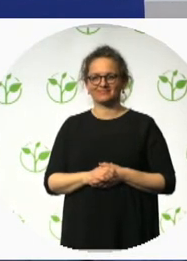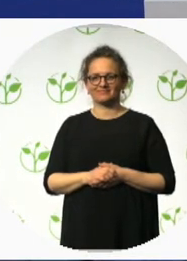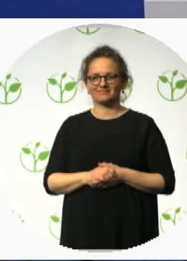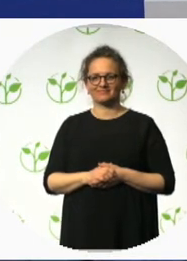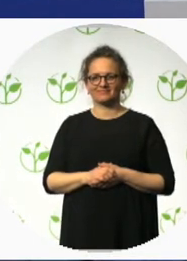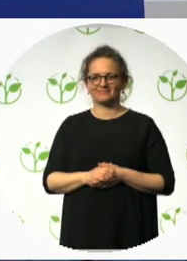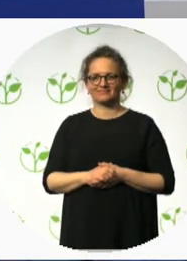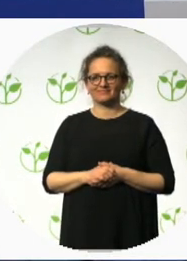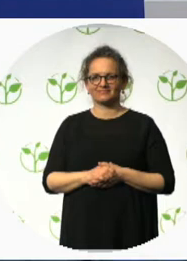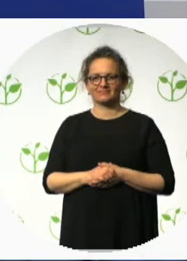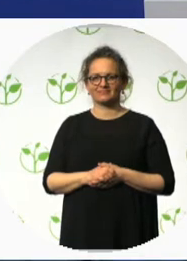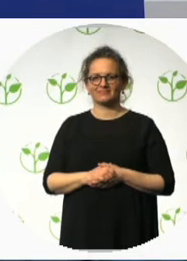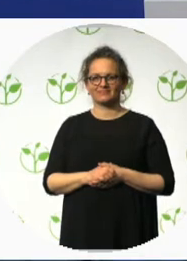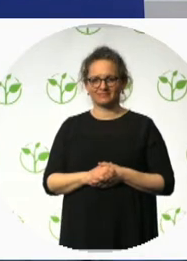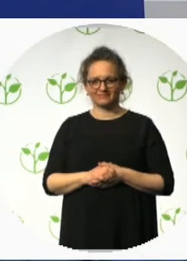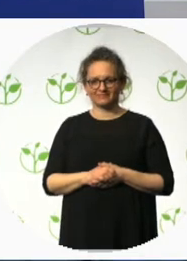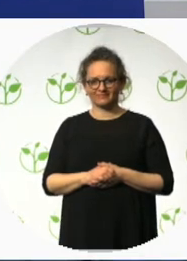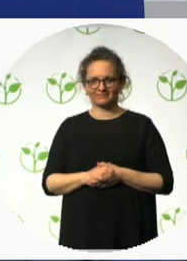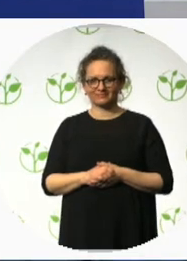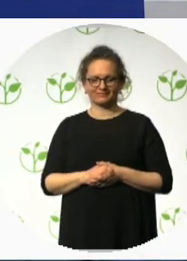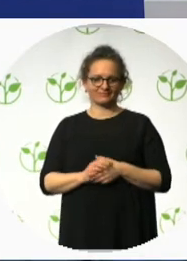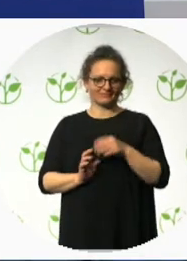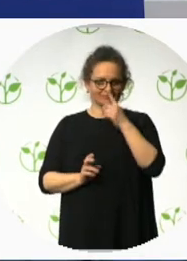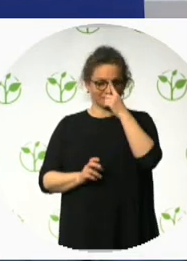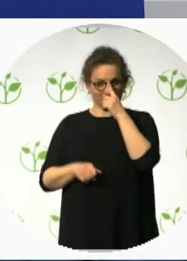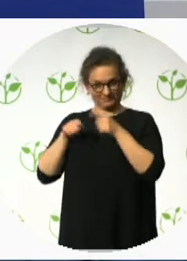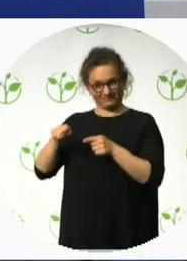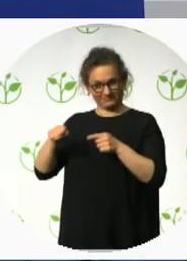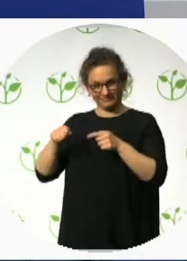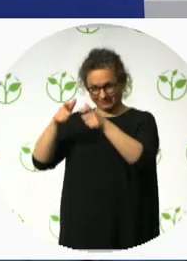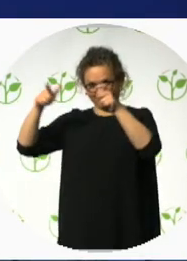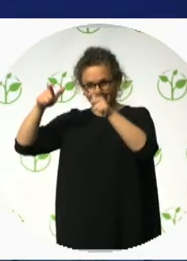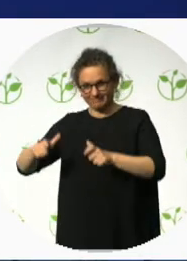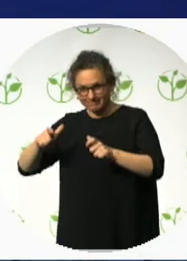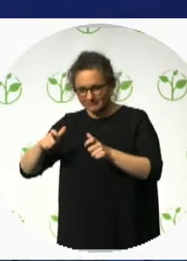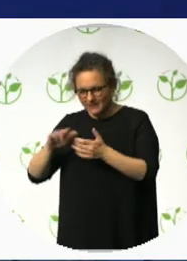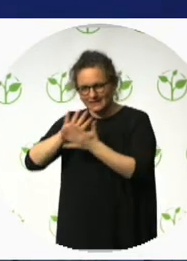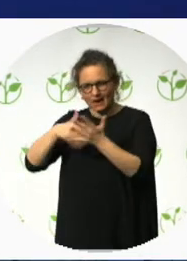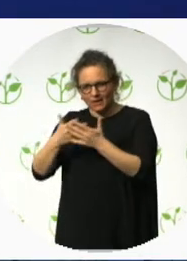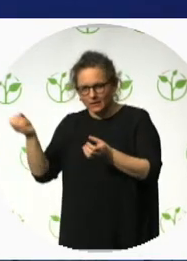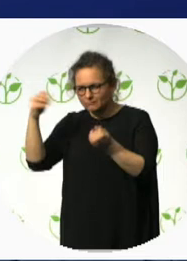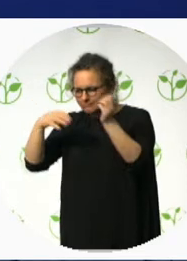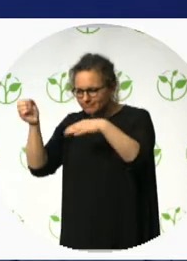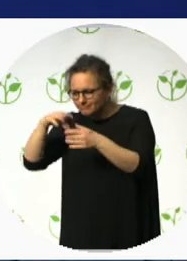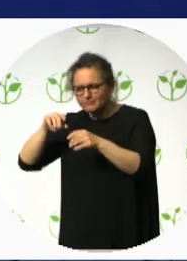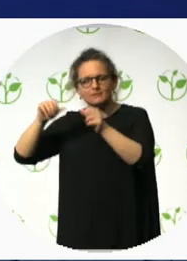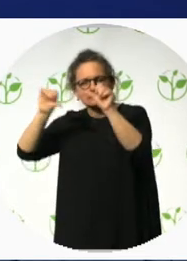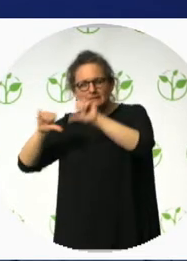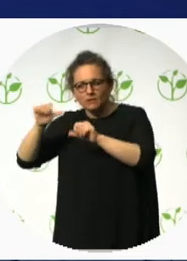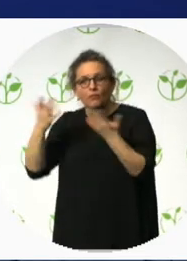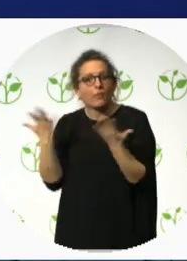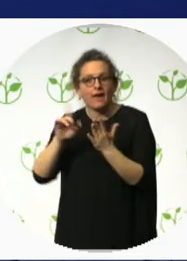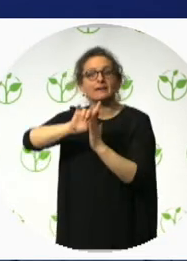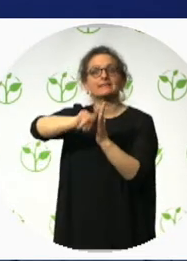And this is the teaching labs that has been set up in Sri Lanka. You can see our deaf graduates can become either